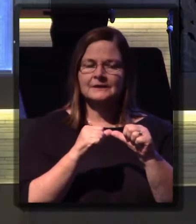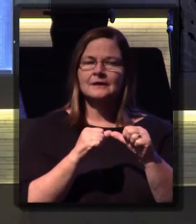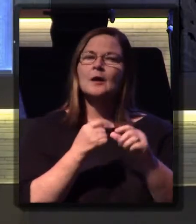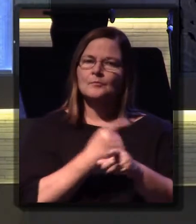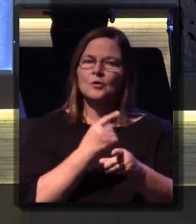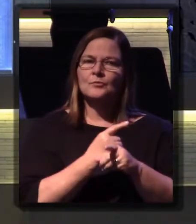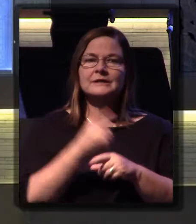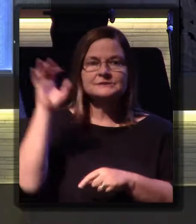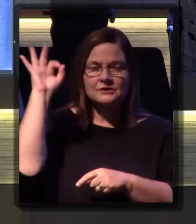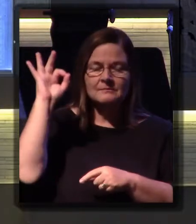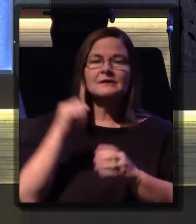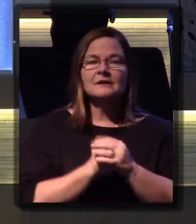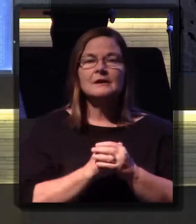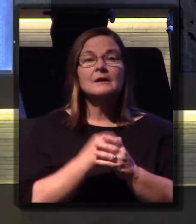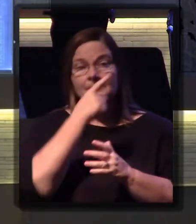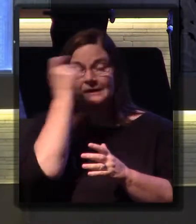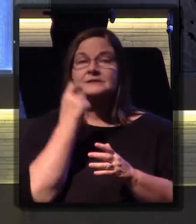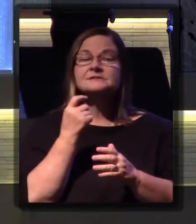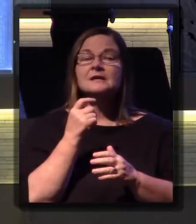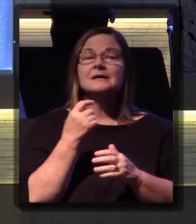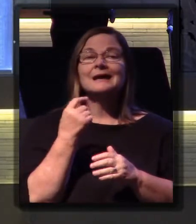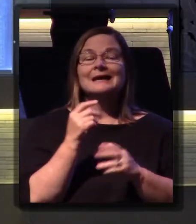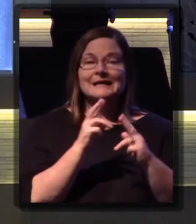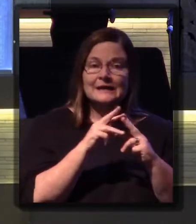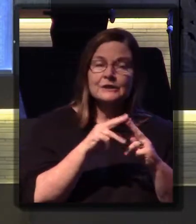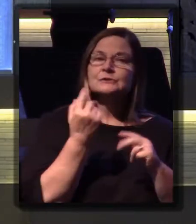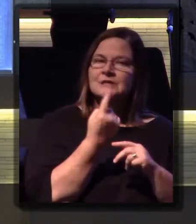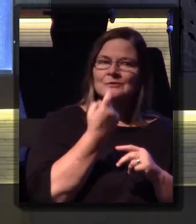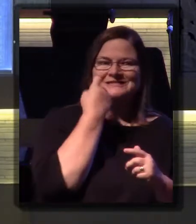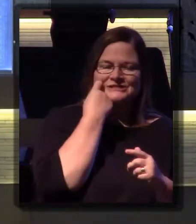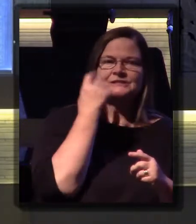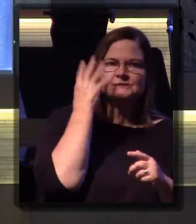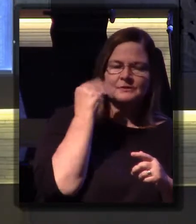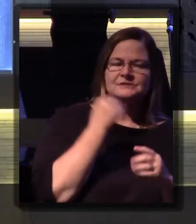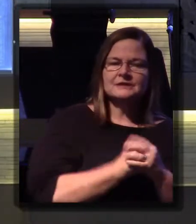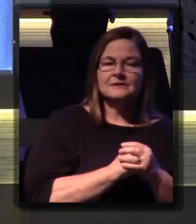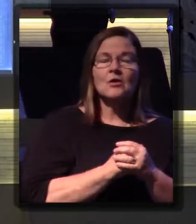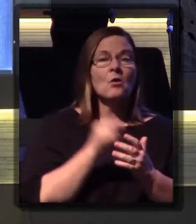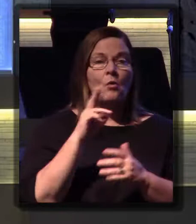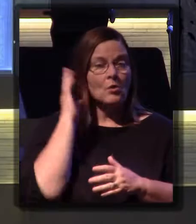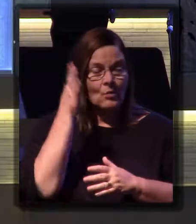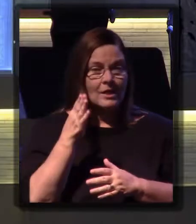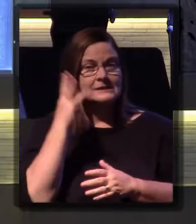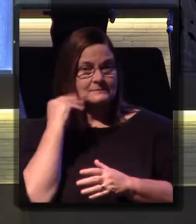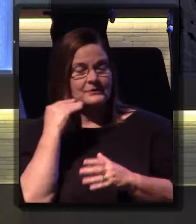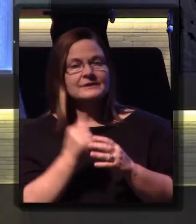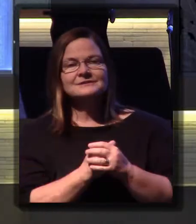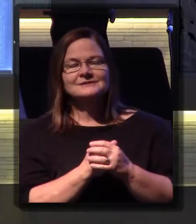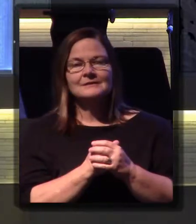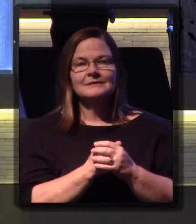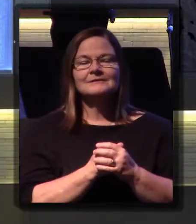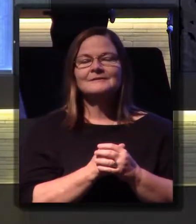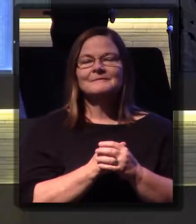about trials, this is the constantly relevant sermon topic because everyone has either just come out of a bad trial, or they're